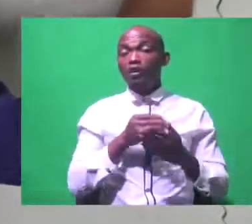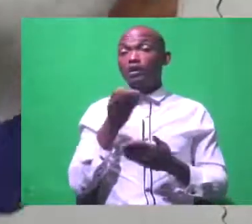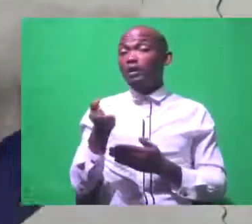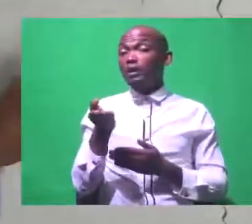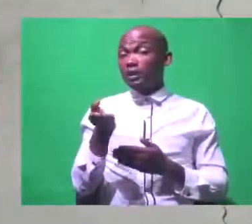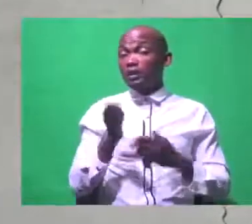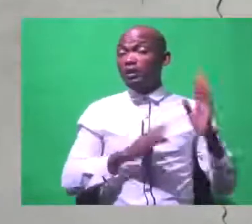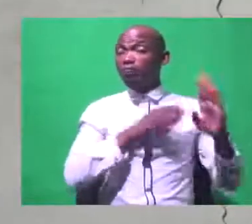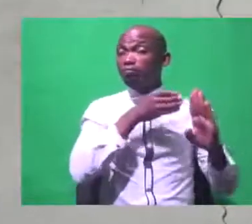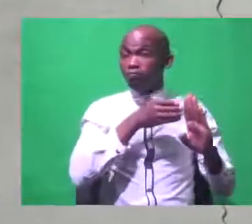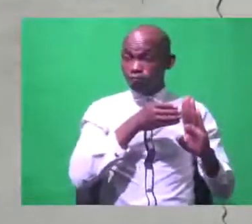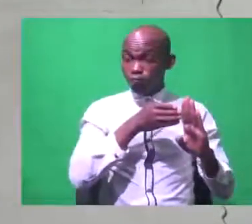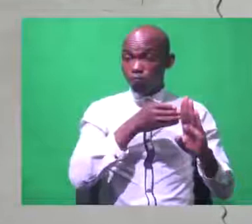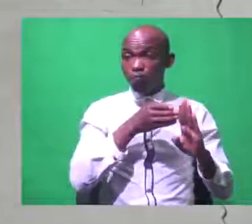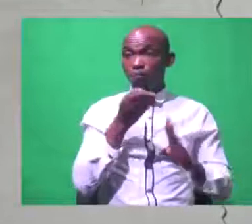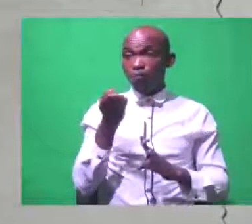These key concepts